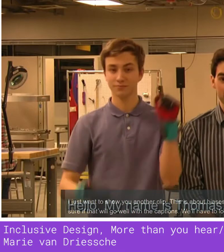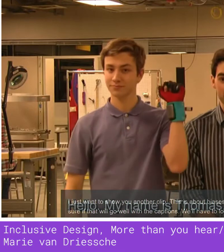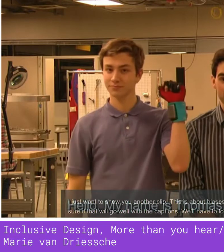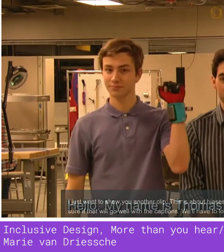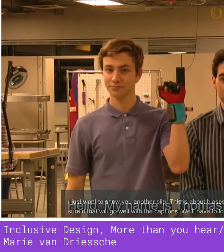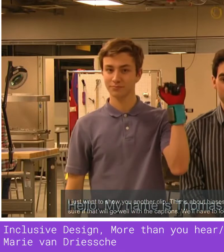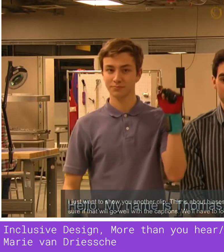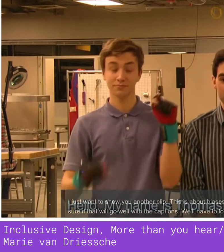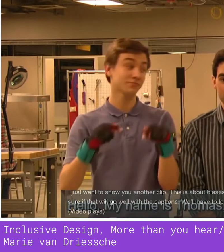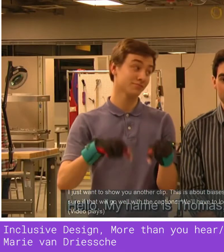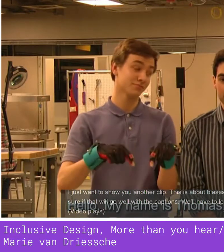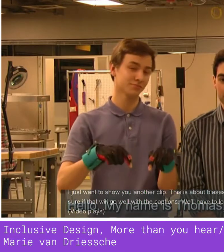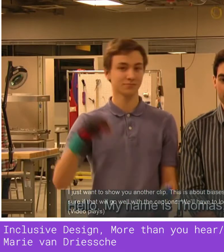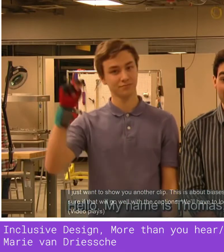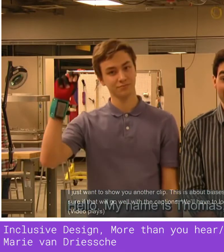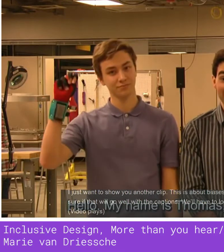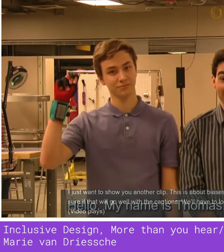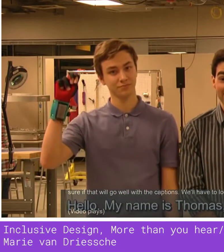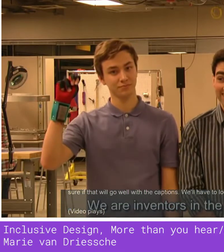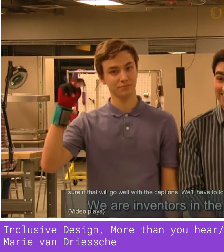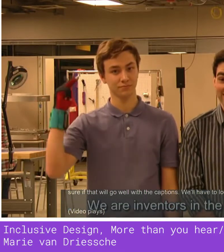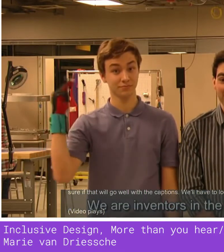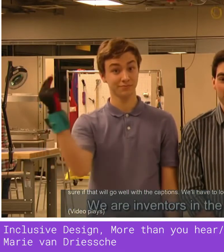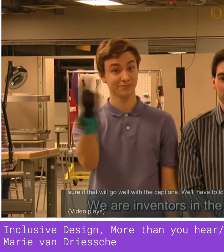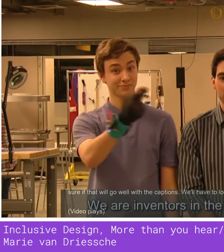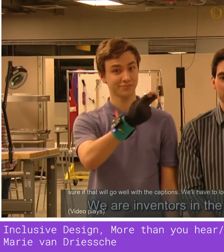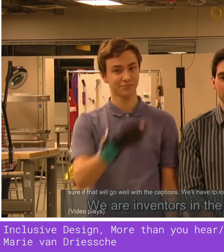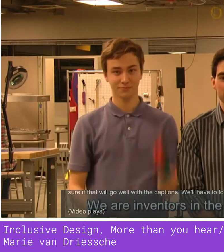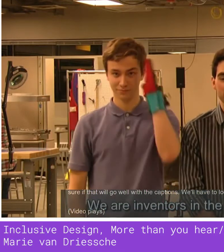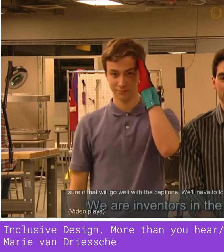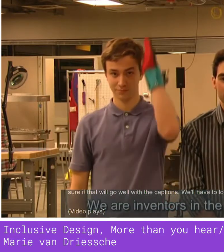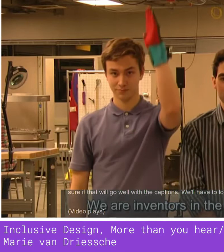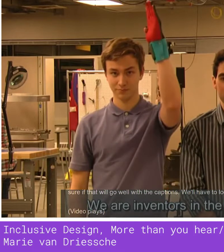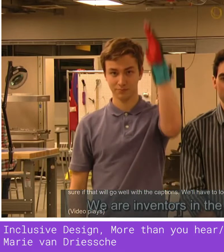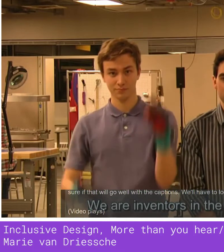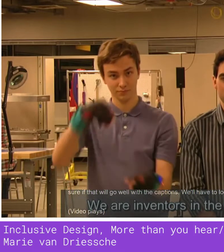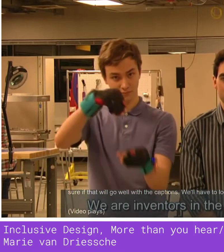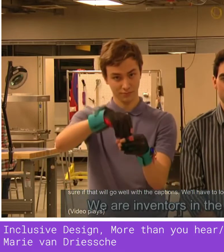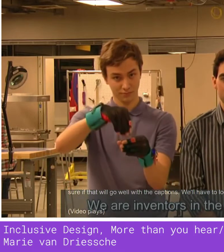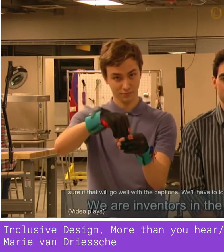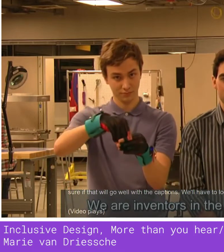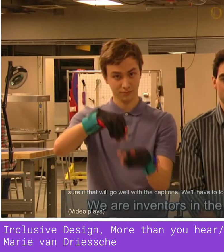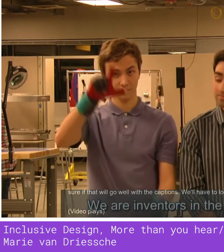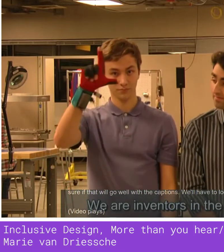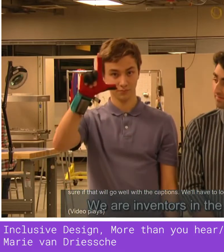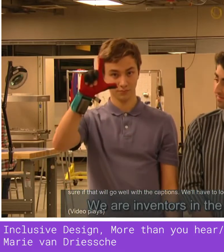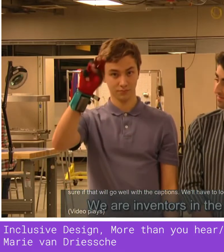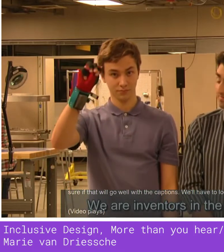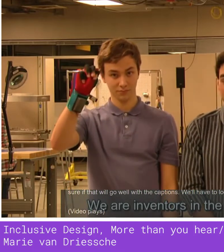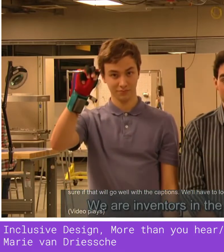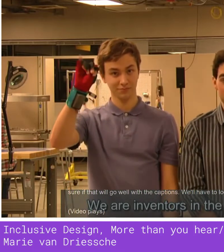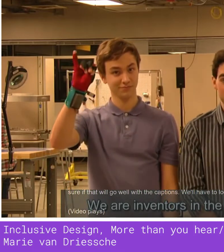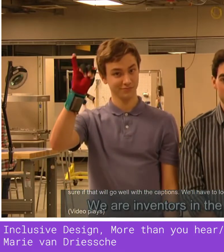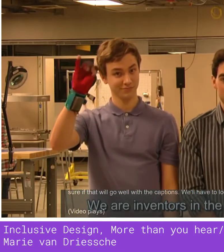Thomas. And, this is Navid. We are inventors in the